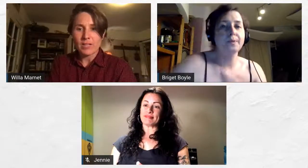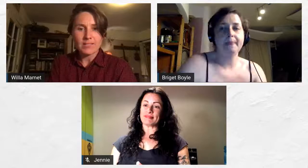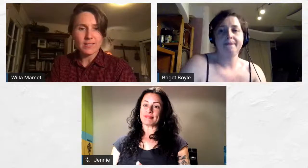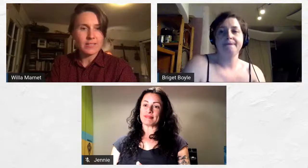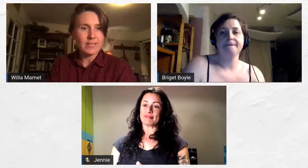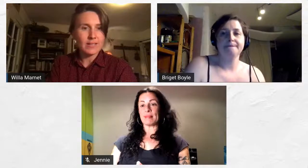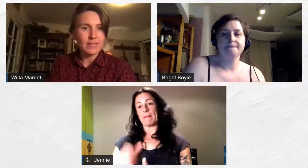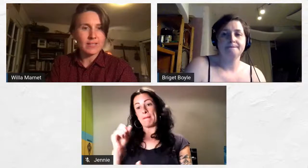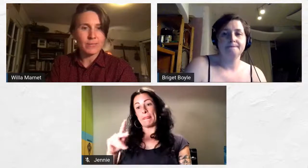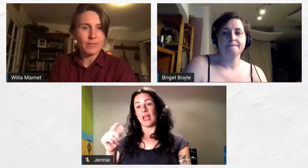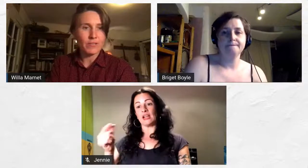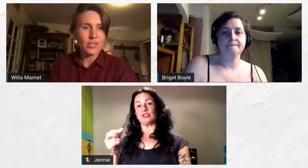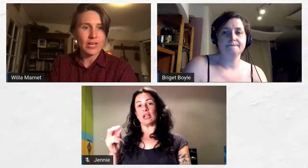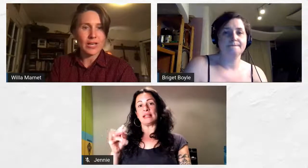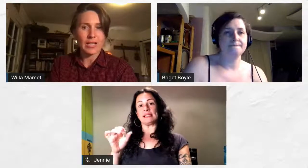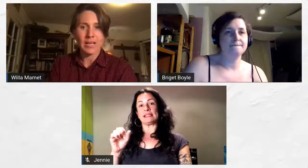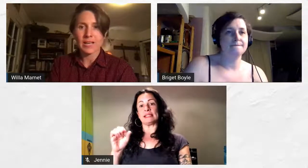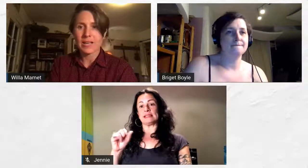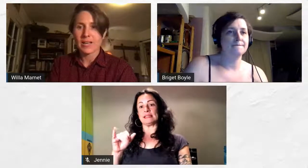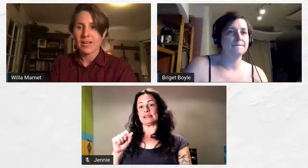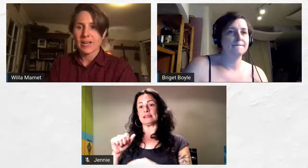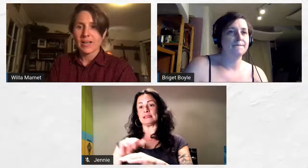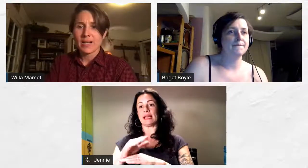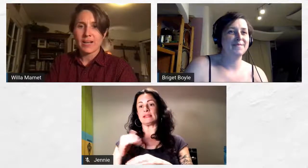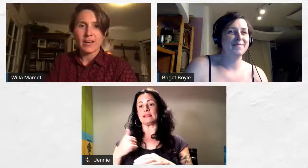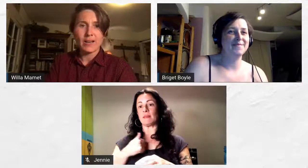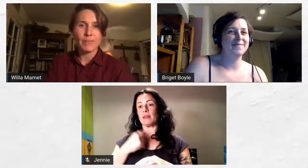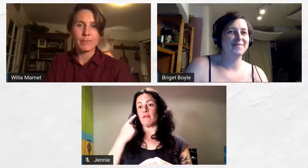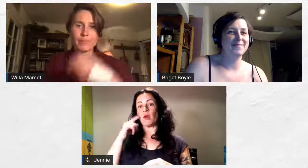Okay, Genesis is sending us something for Jenny.